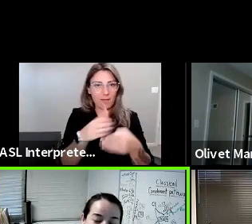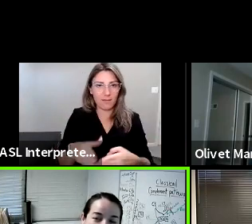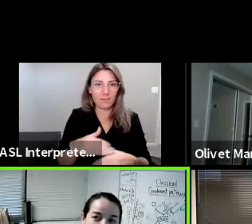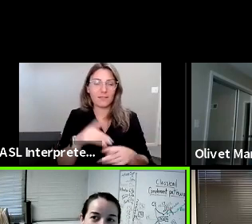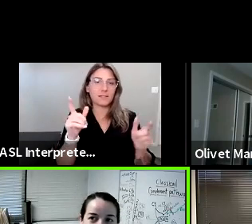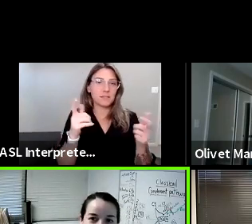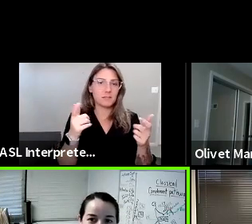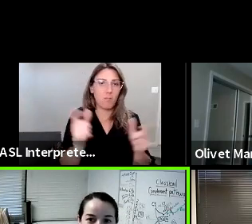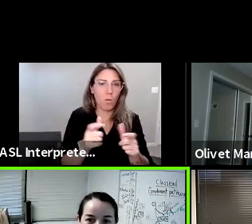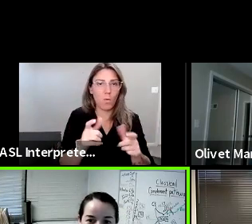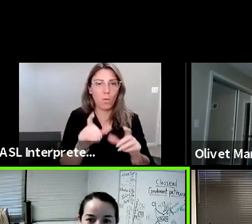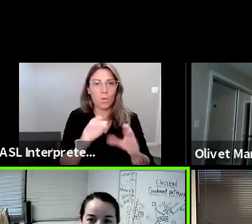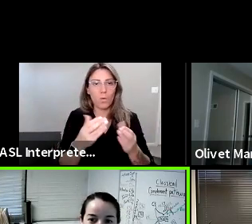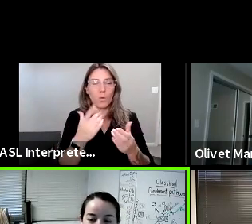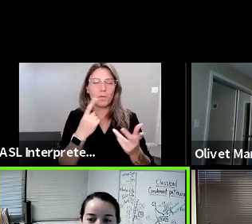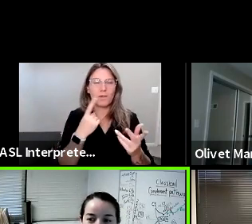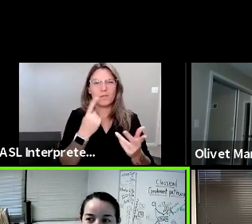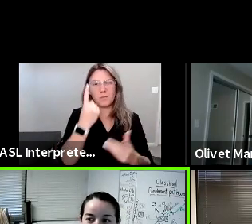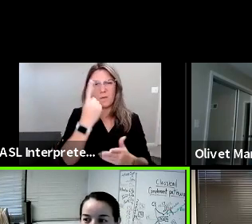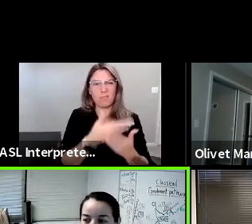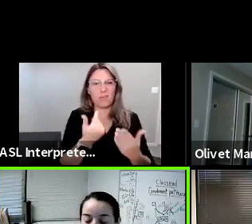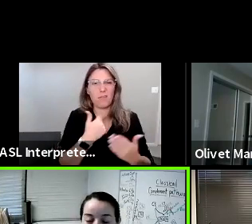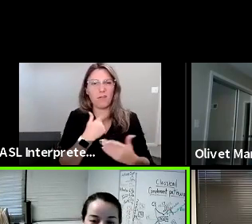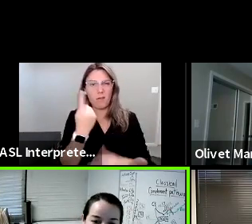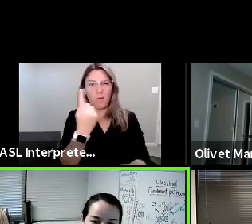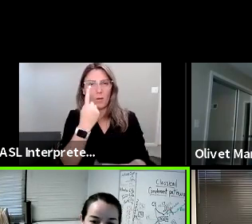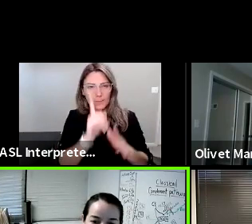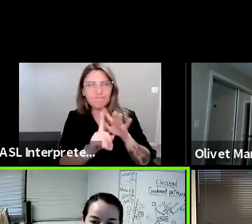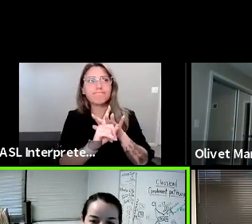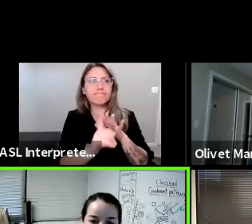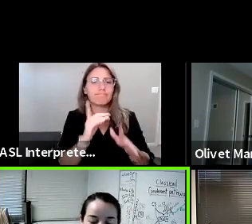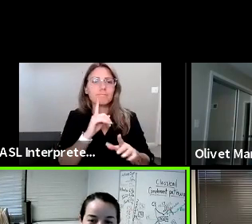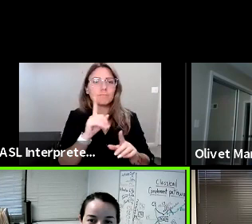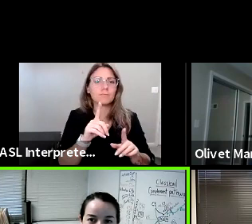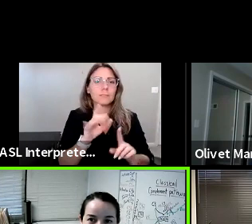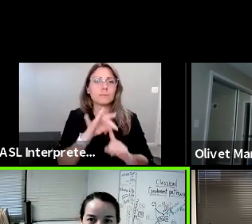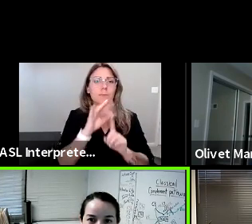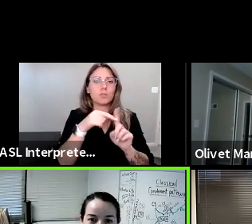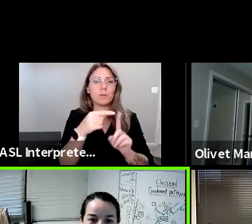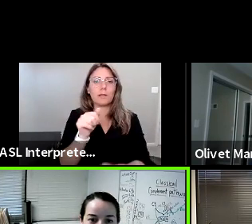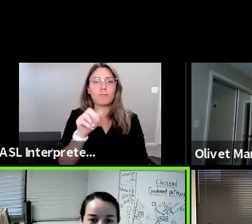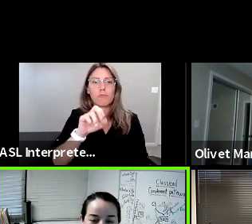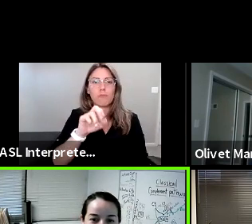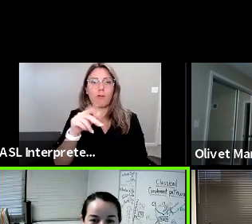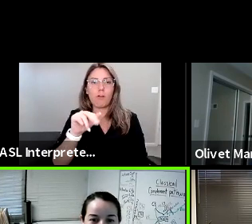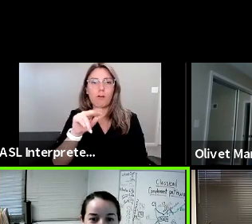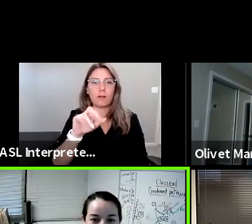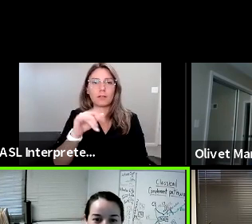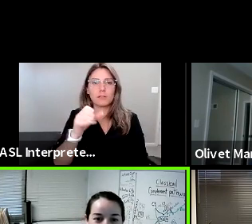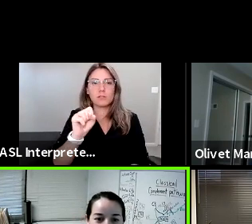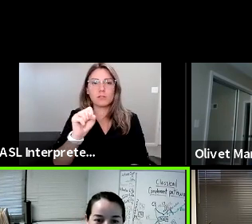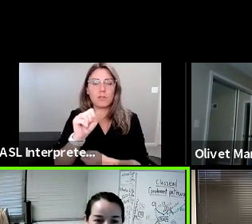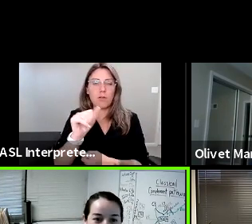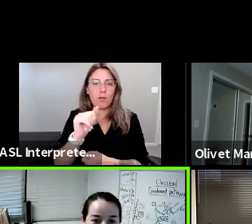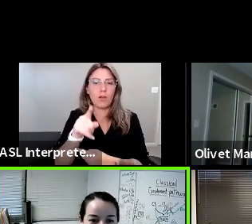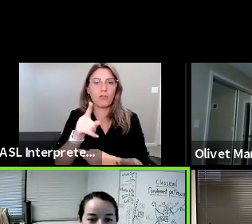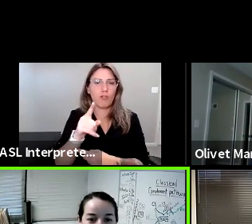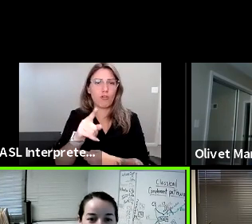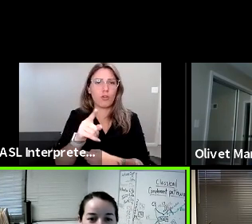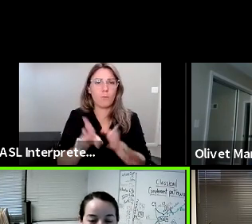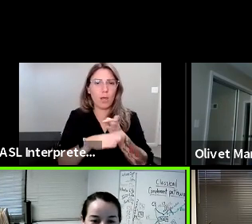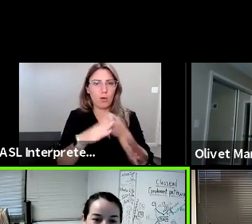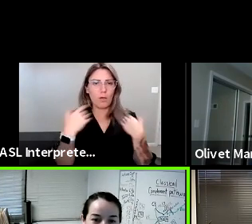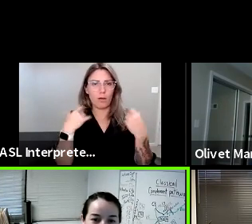was one of the things that always kind of crossed my mind, especially when I was in Arkansas. I looked at the Minority Health Commission. They have